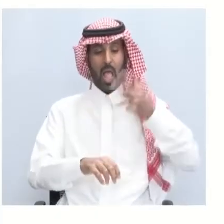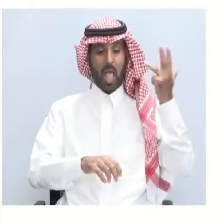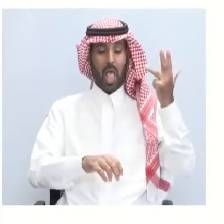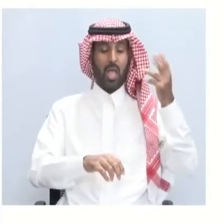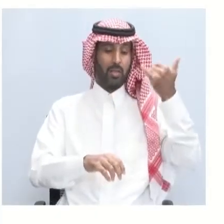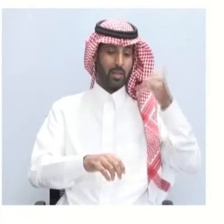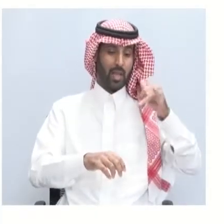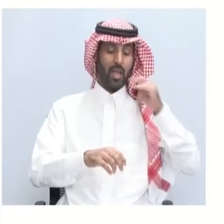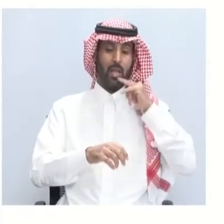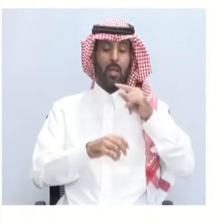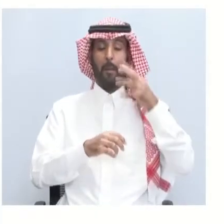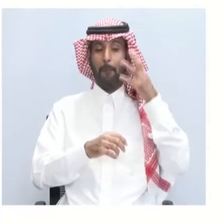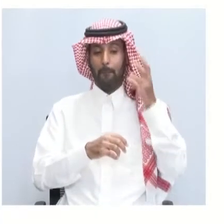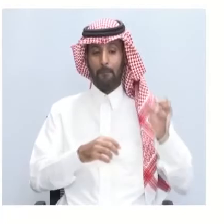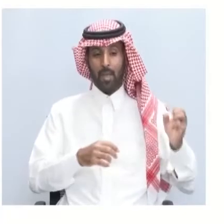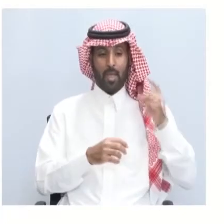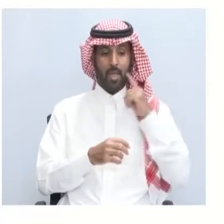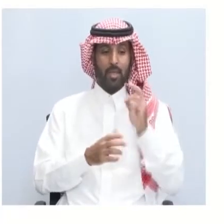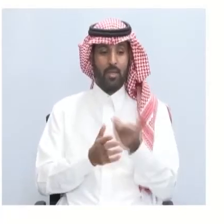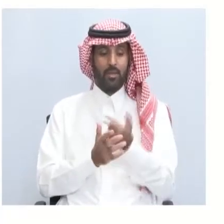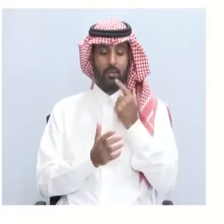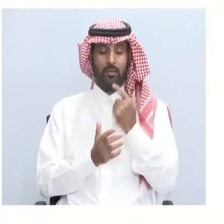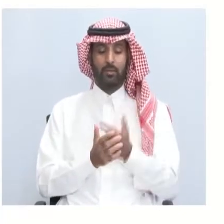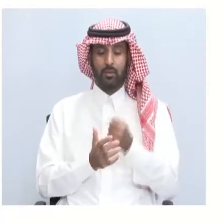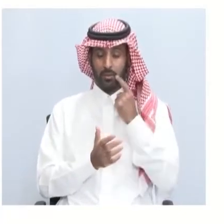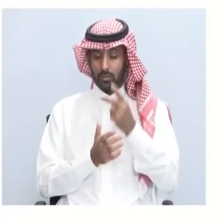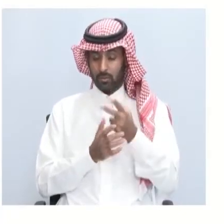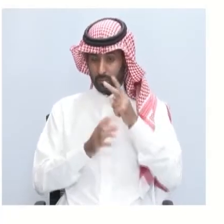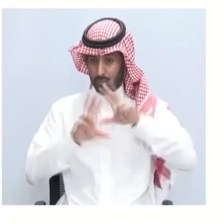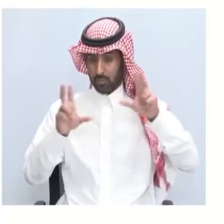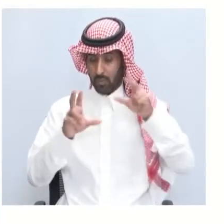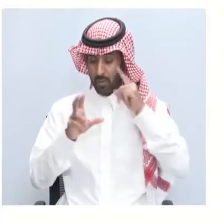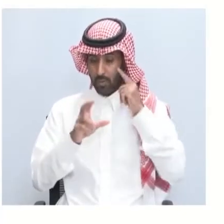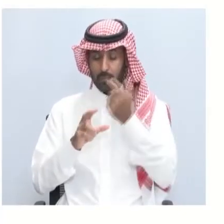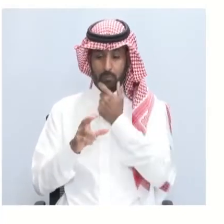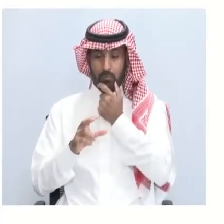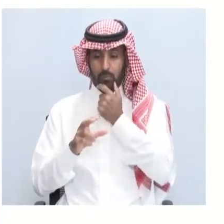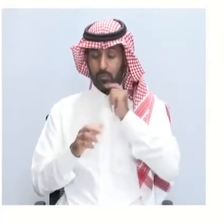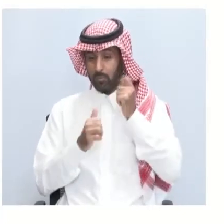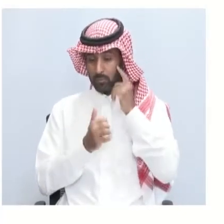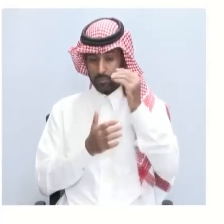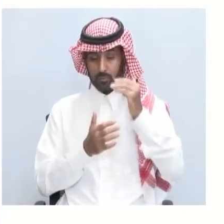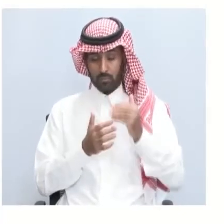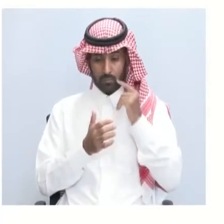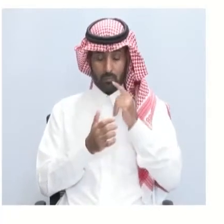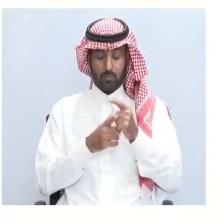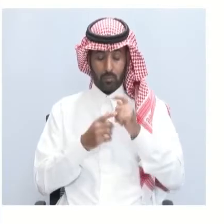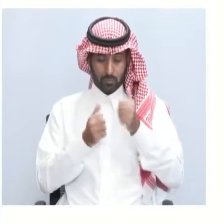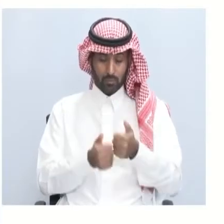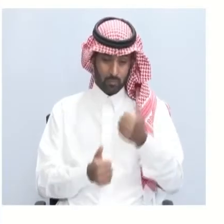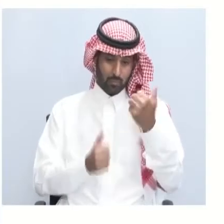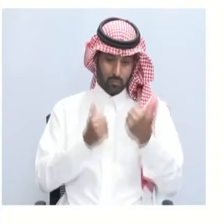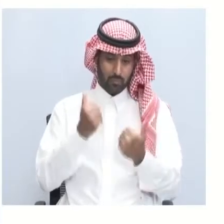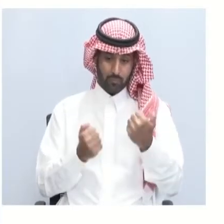Wednesdays. Top Gear is an award-winning British television series about cars. It was originally launched as